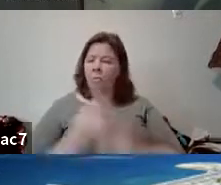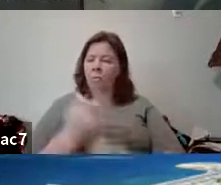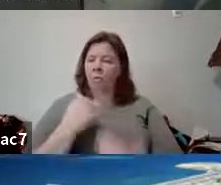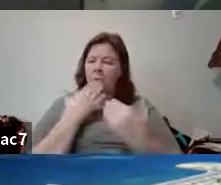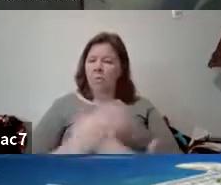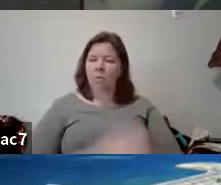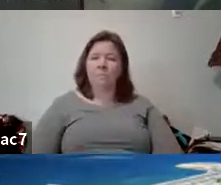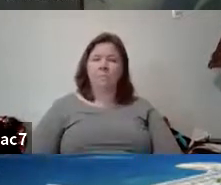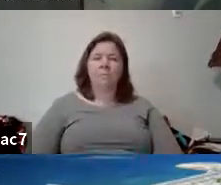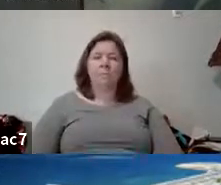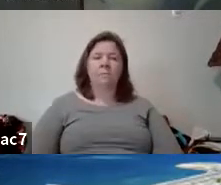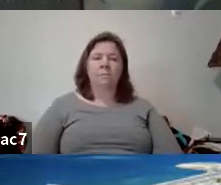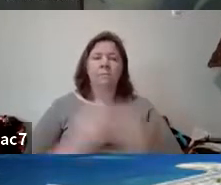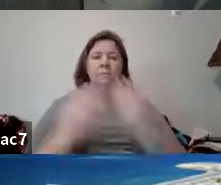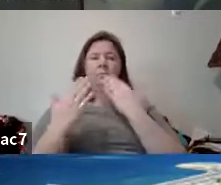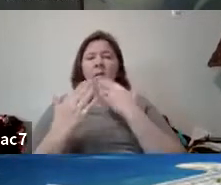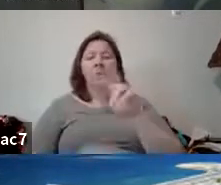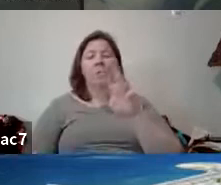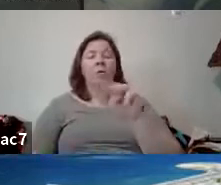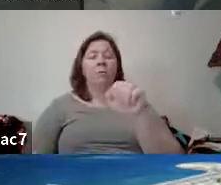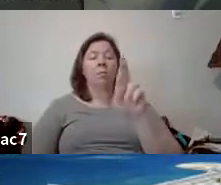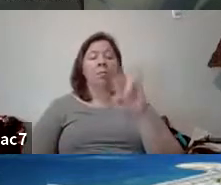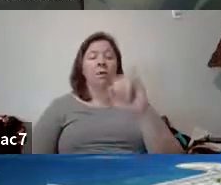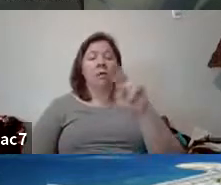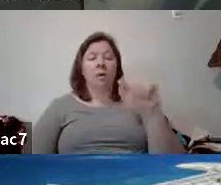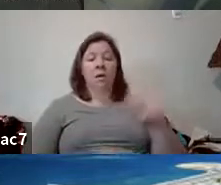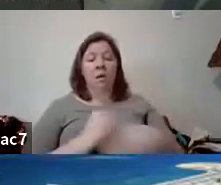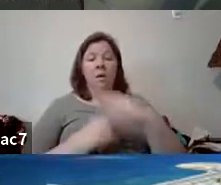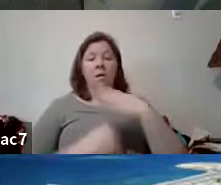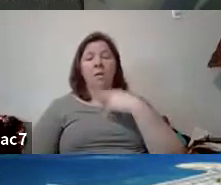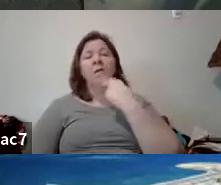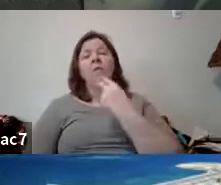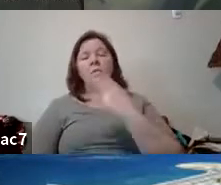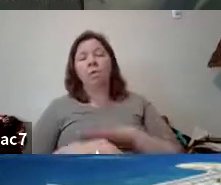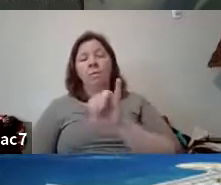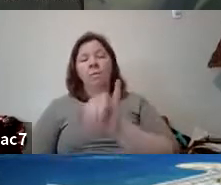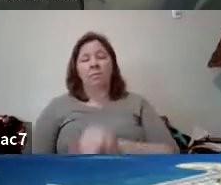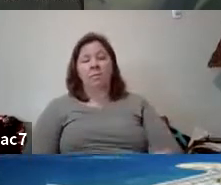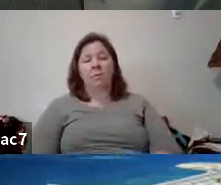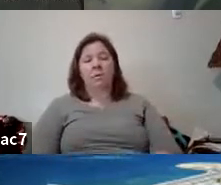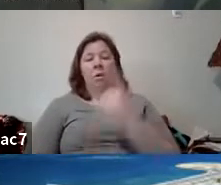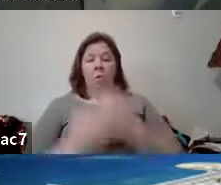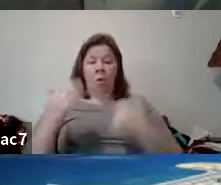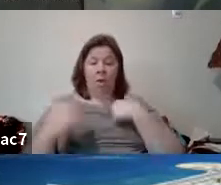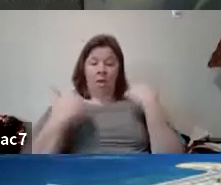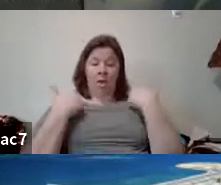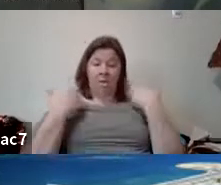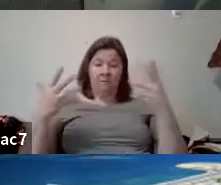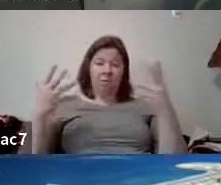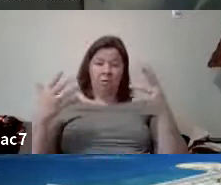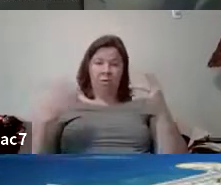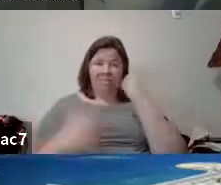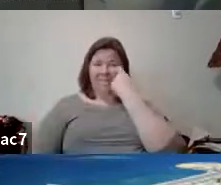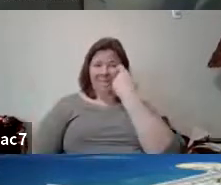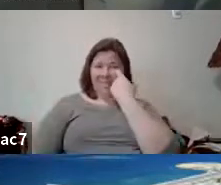Pleasure. Right. Thank you very much, Marina. I just want to add my voice onto that. What I've done, and this is pretty